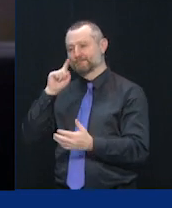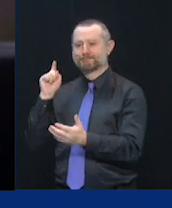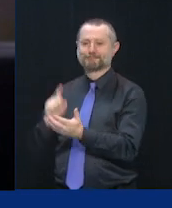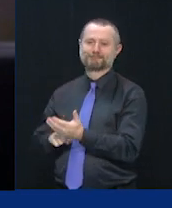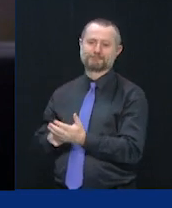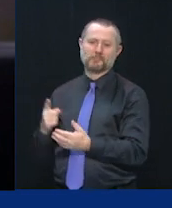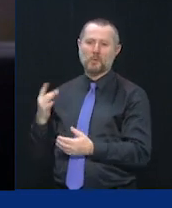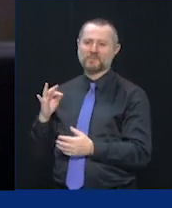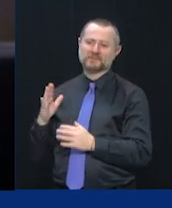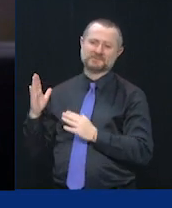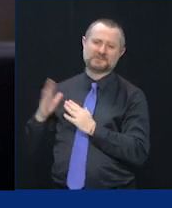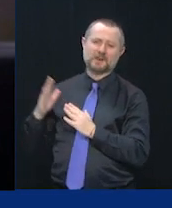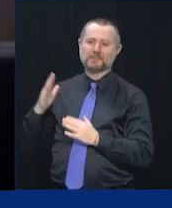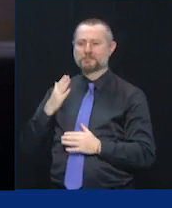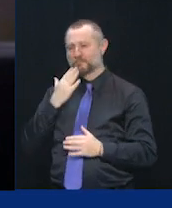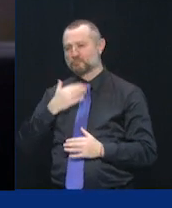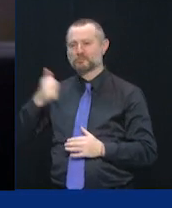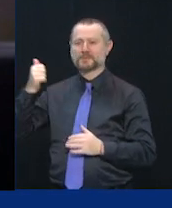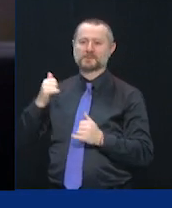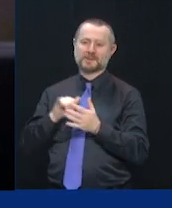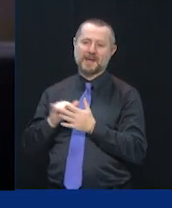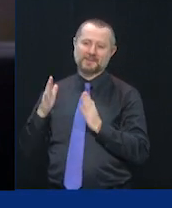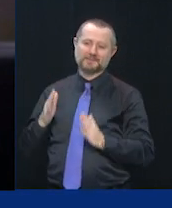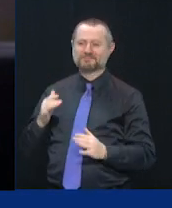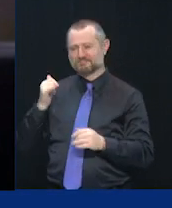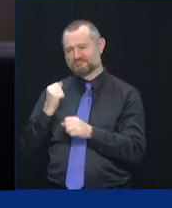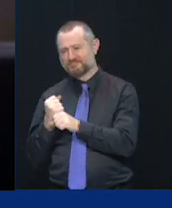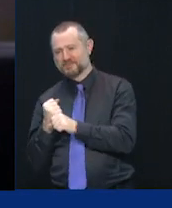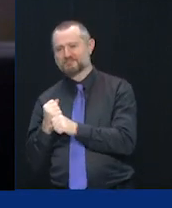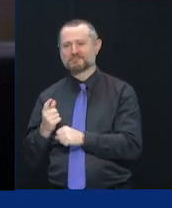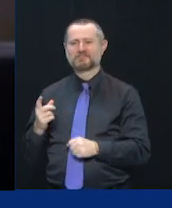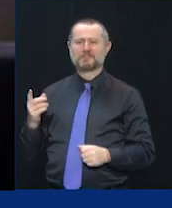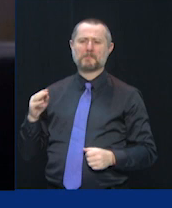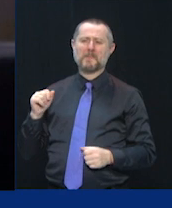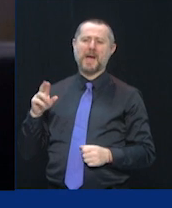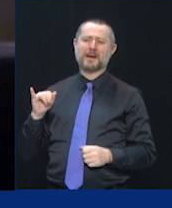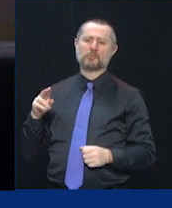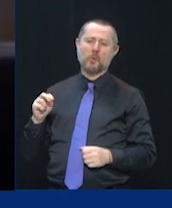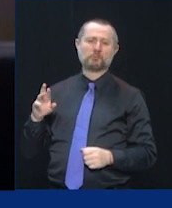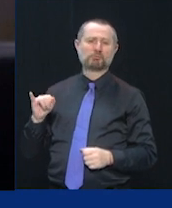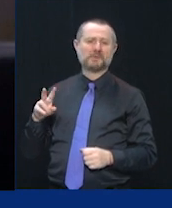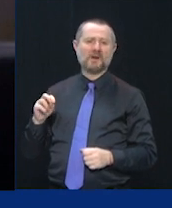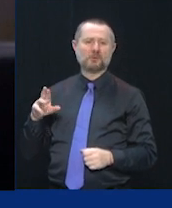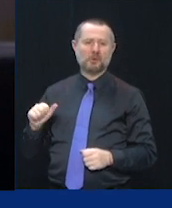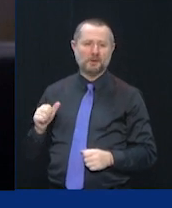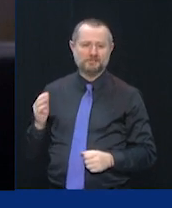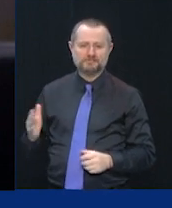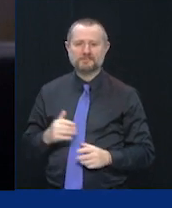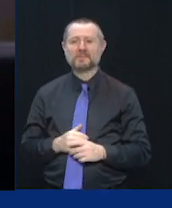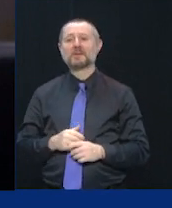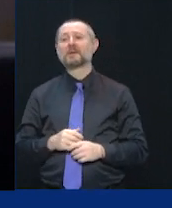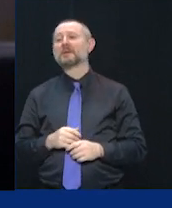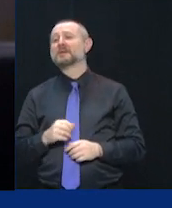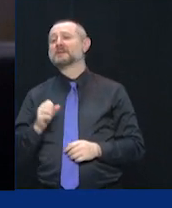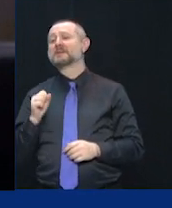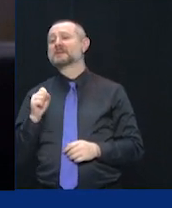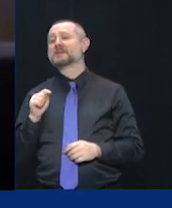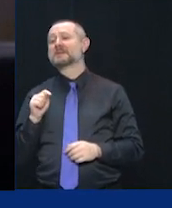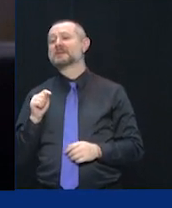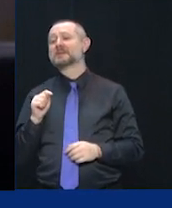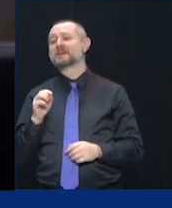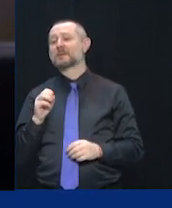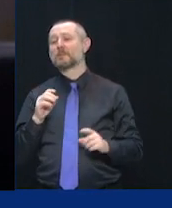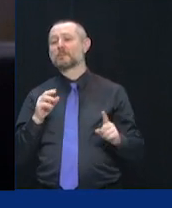the greatest Yankees ever, Mariano Rivera. You know, from Hal Steinbrenner to the whole Steinbrenner family, let me just say